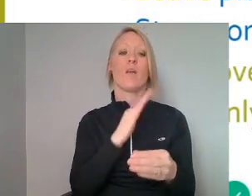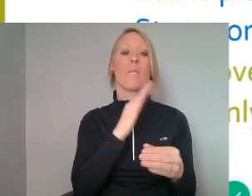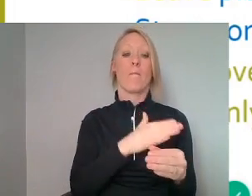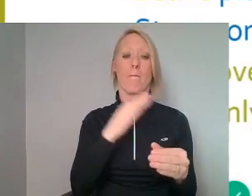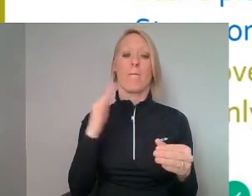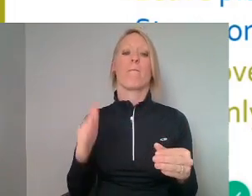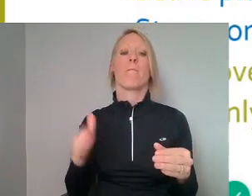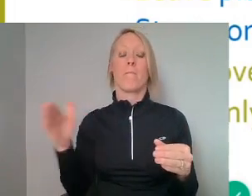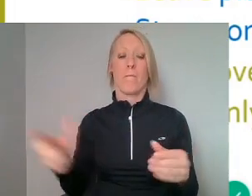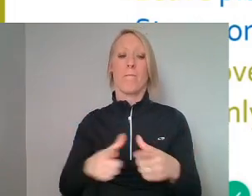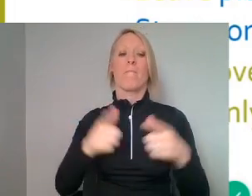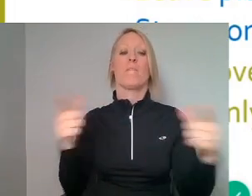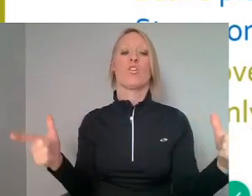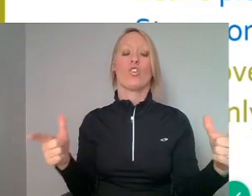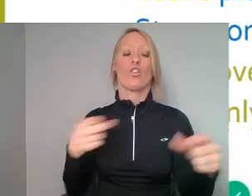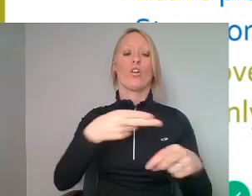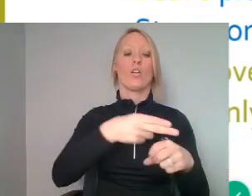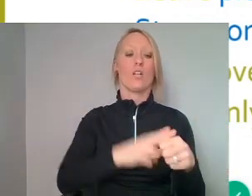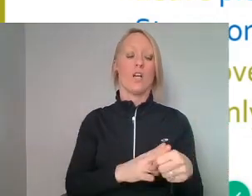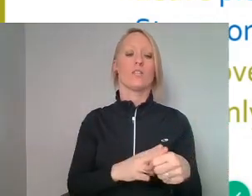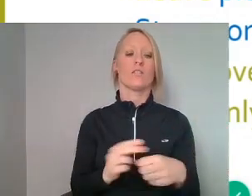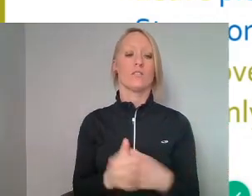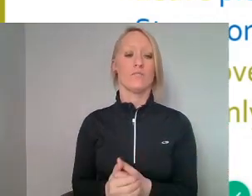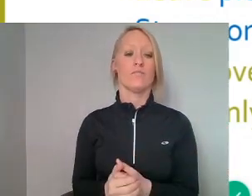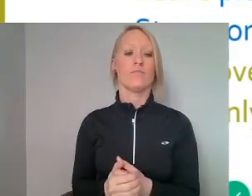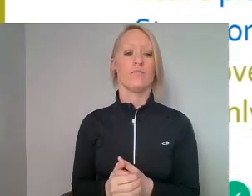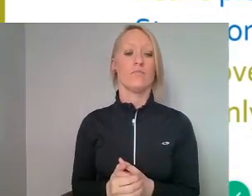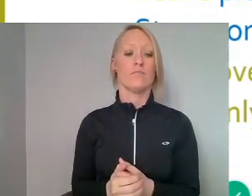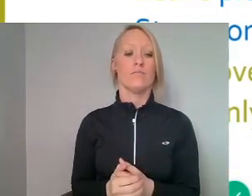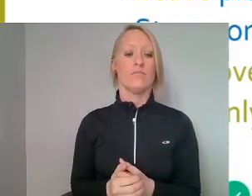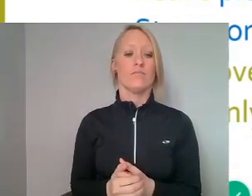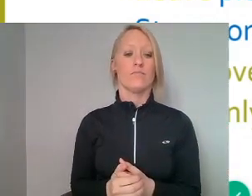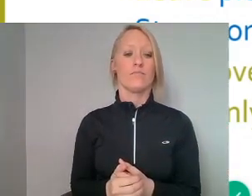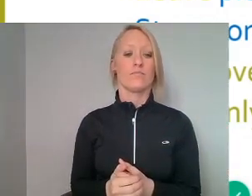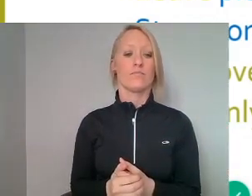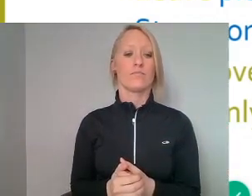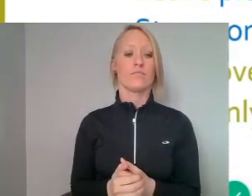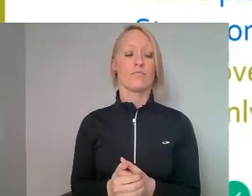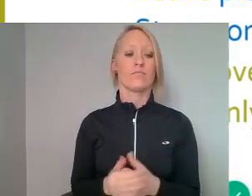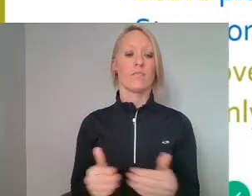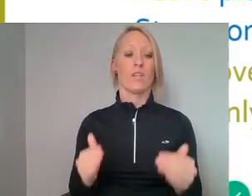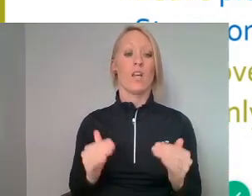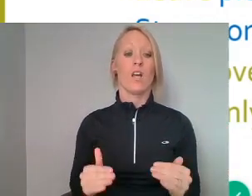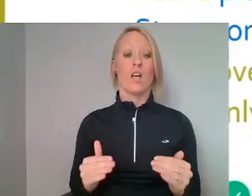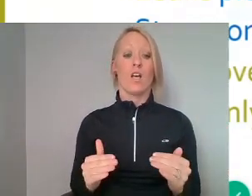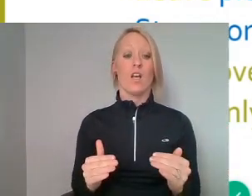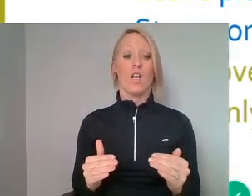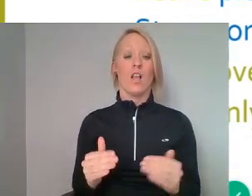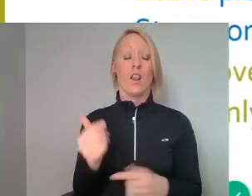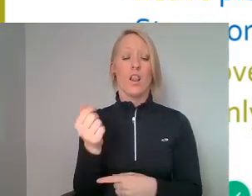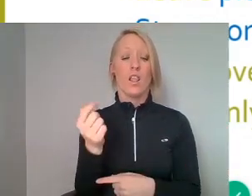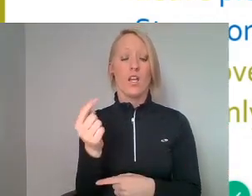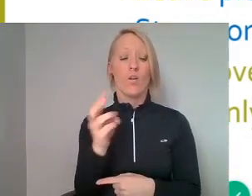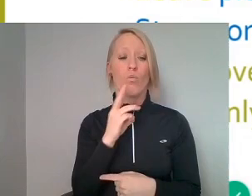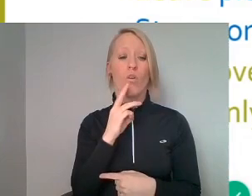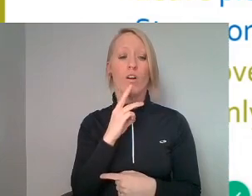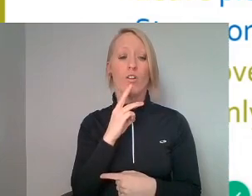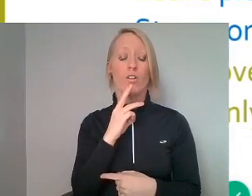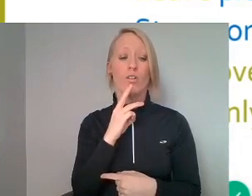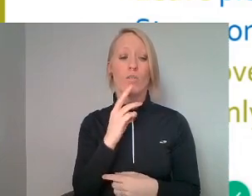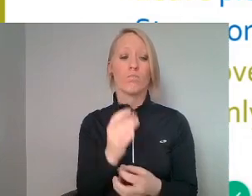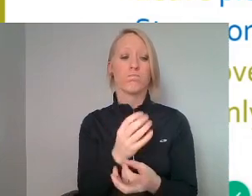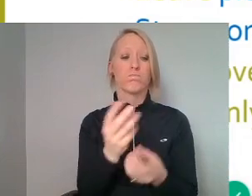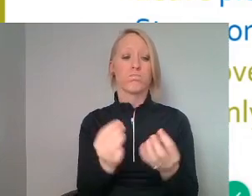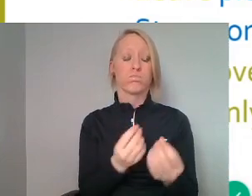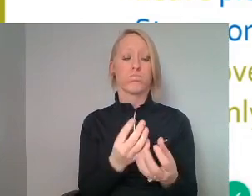because the water turns all green. So you just want a little bit of water in there just to kind of steam them with like a lid on top. Avoid overcooking because